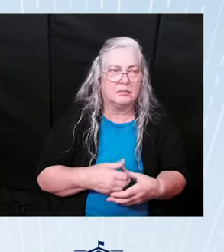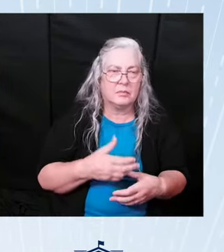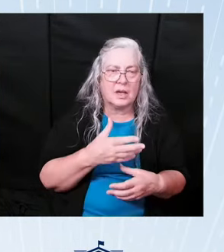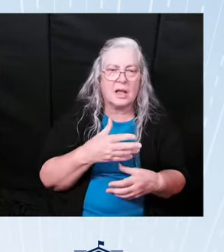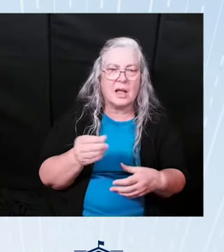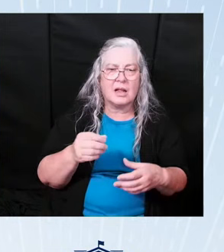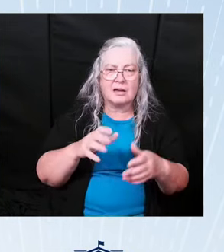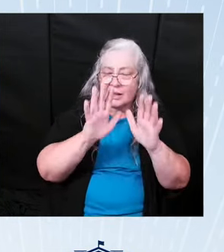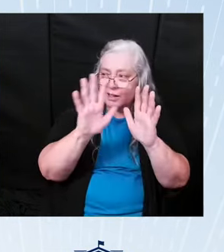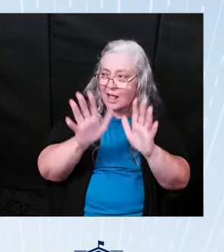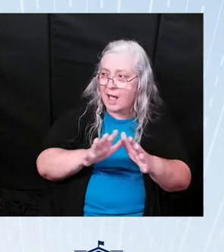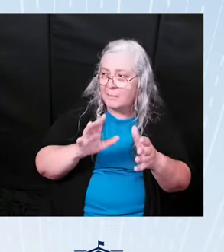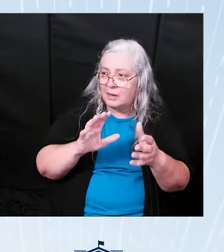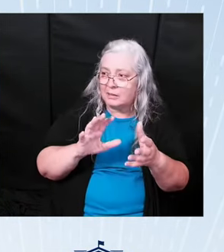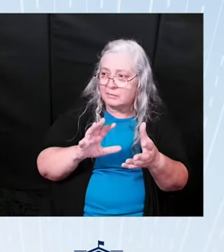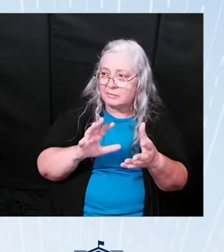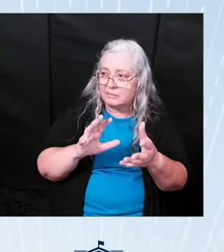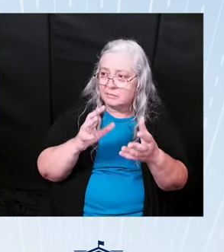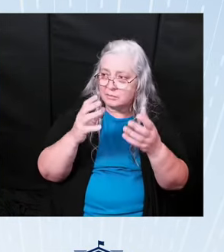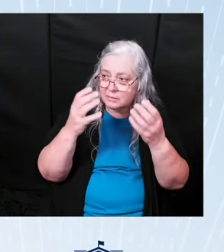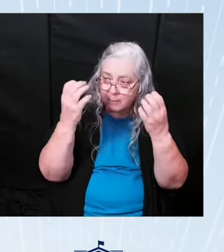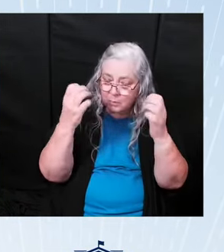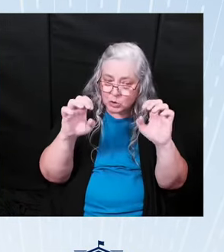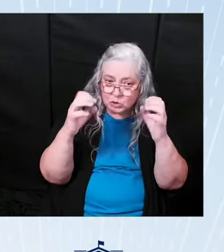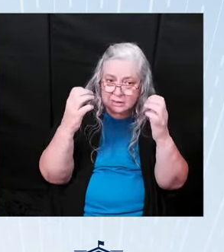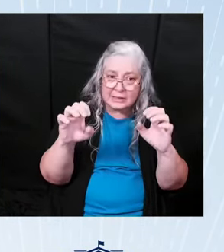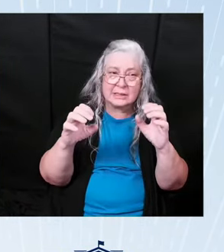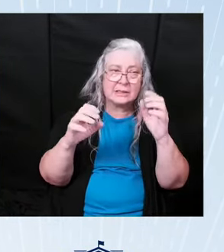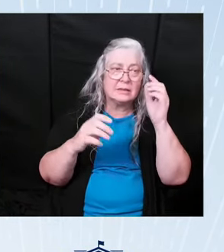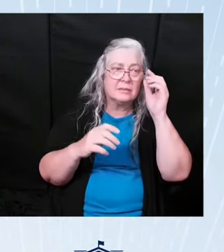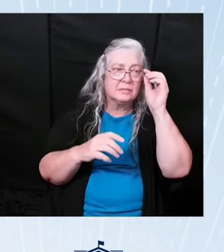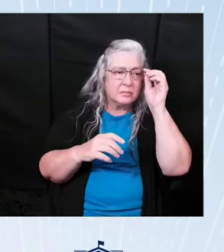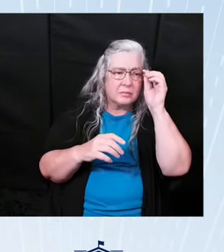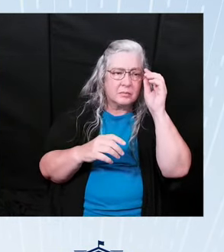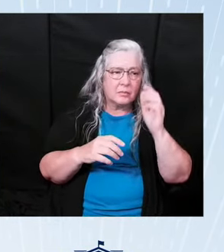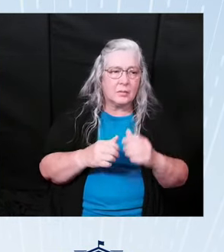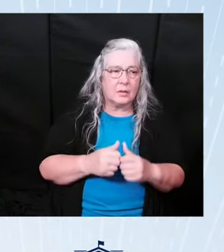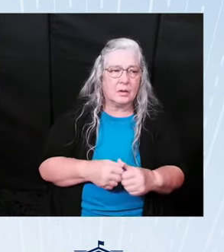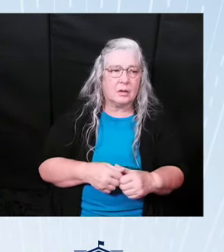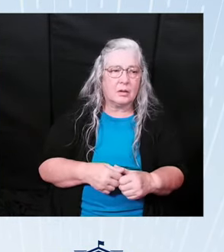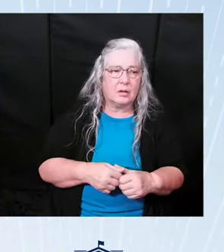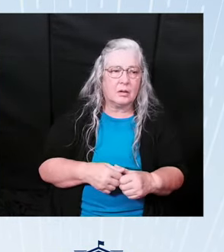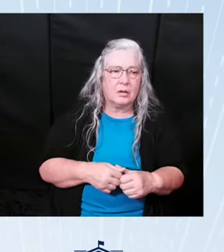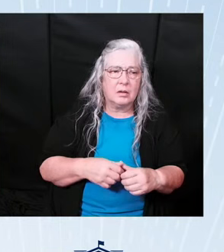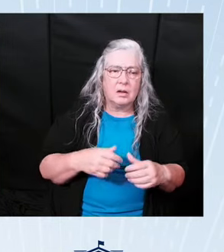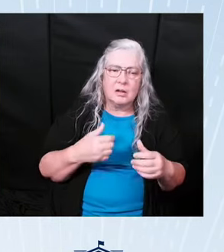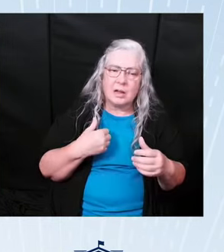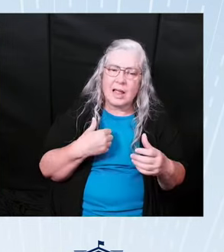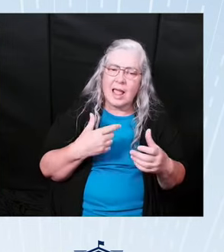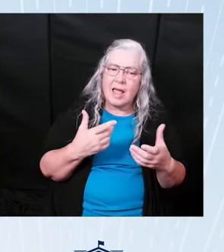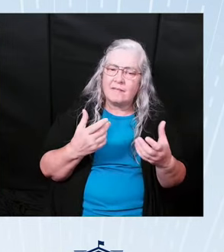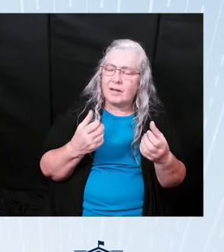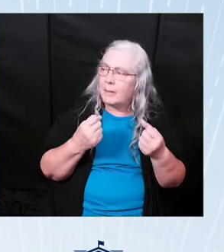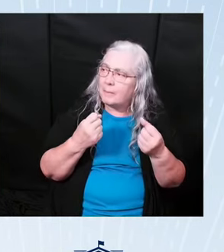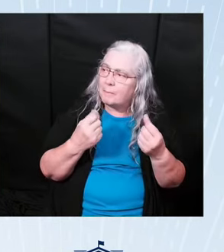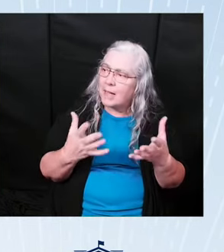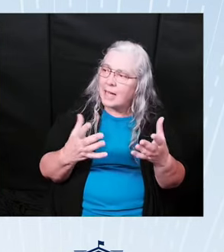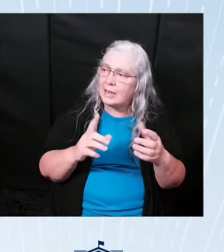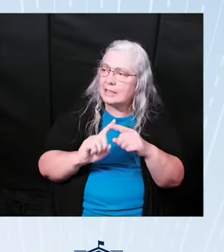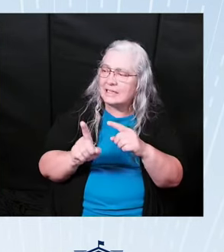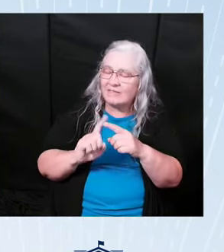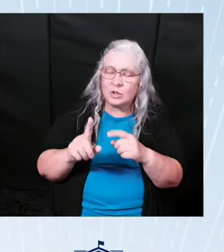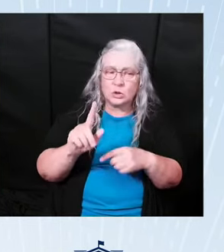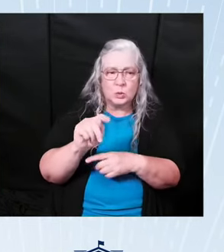a lot of tools in our toolbox that some communities are more familiar with that we open up when there is an emergency.